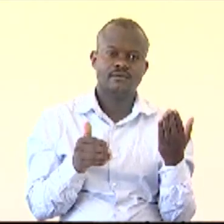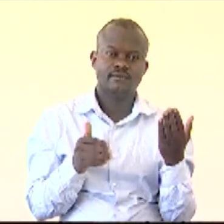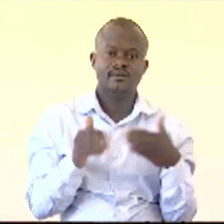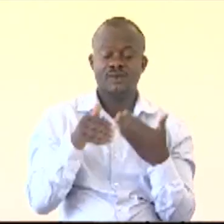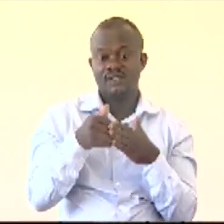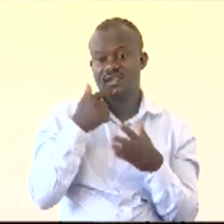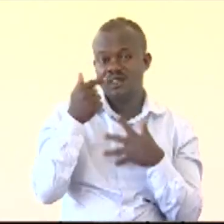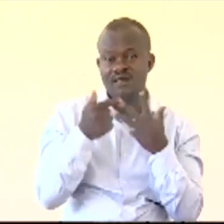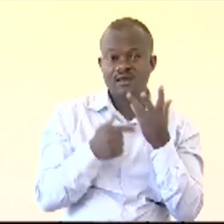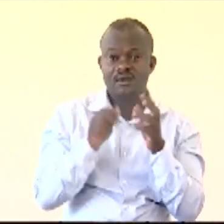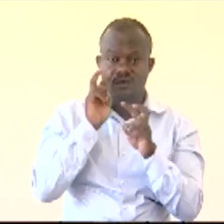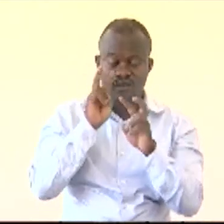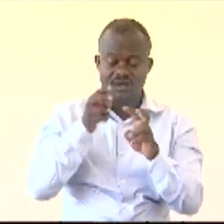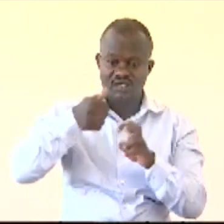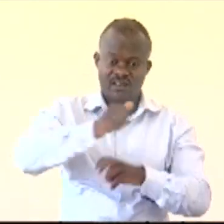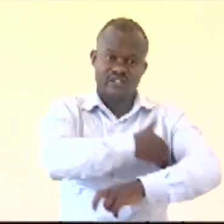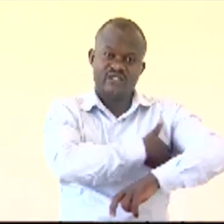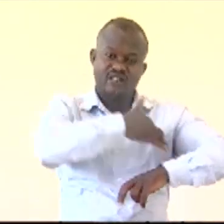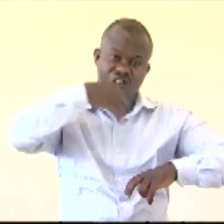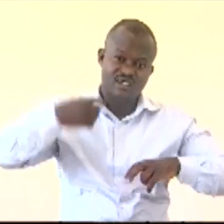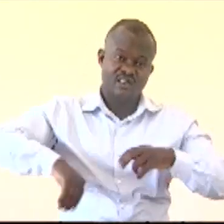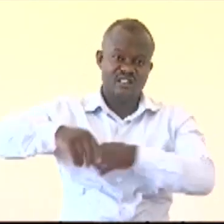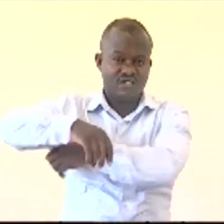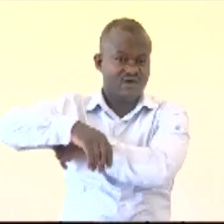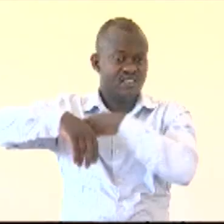That is, you find yourself, you are sweating seriously during night.